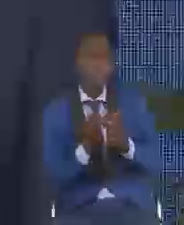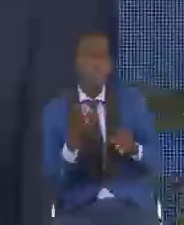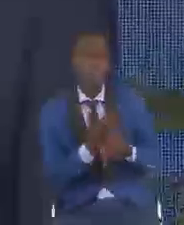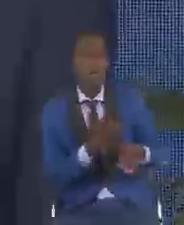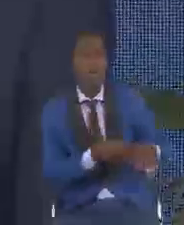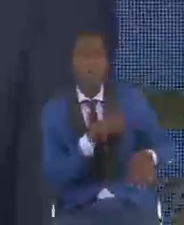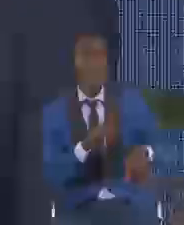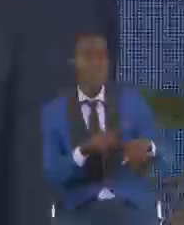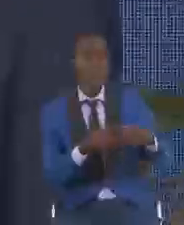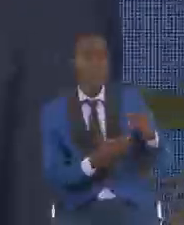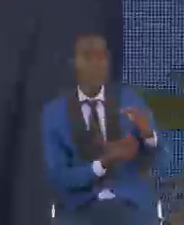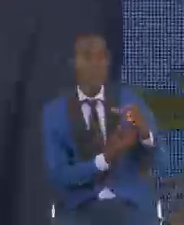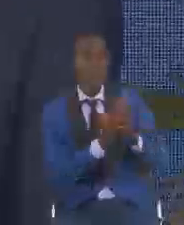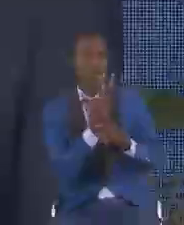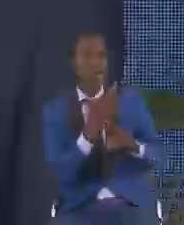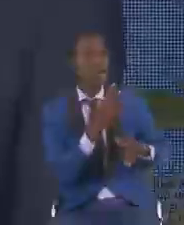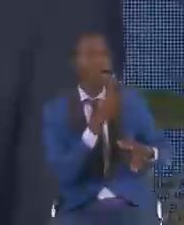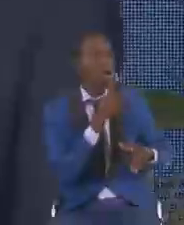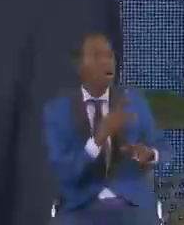to germinate,